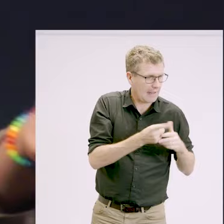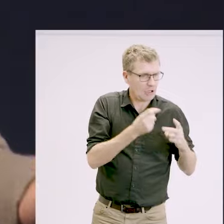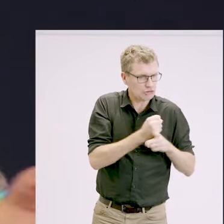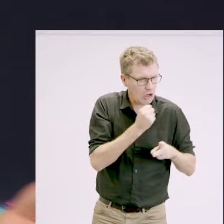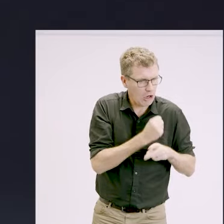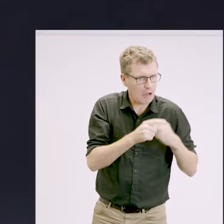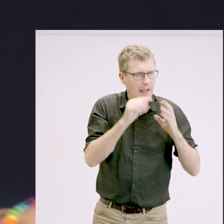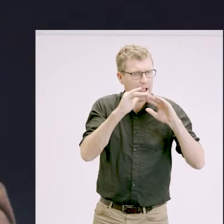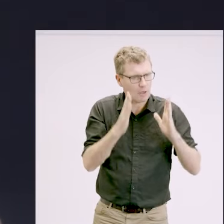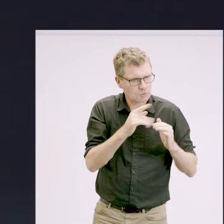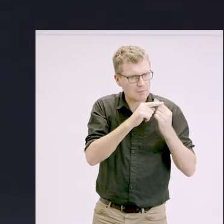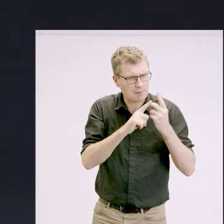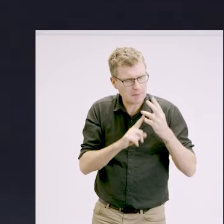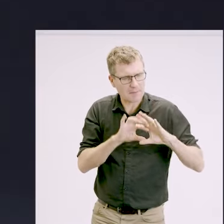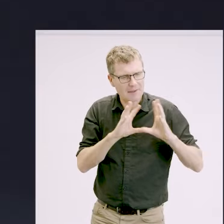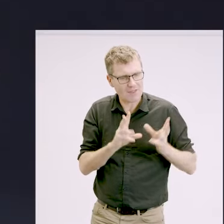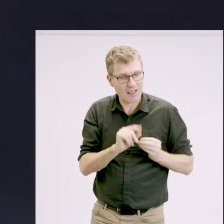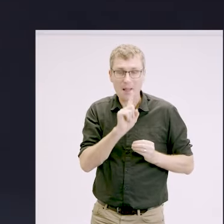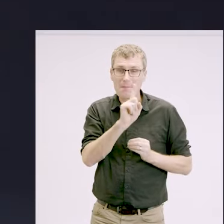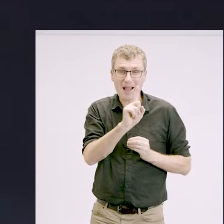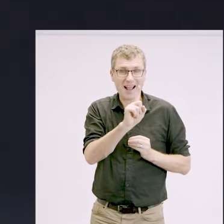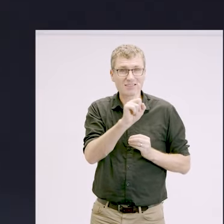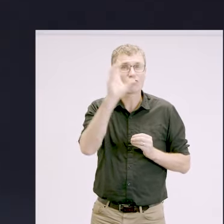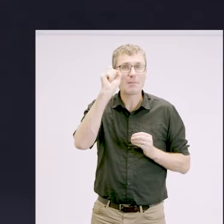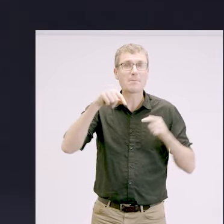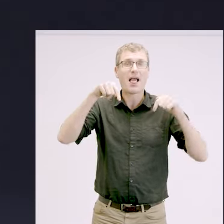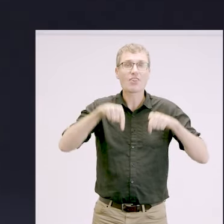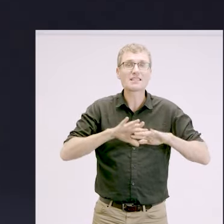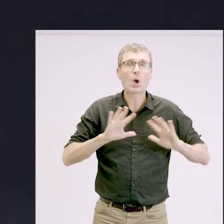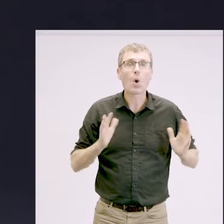retirement accounts, our jobs, our houses, our investments, and so on, to